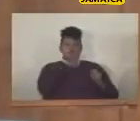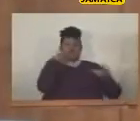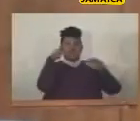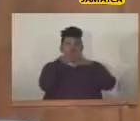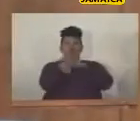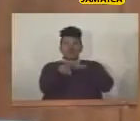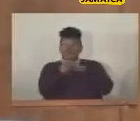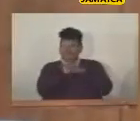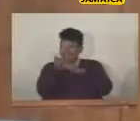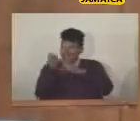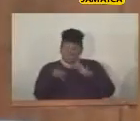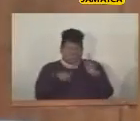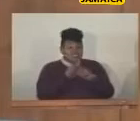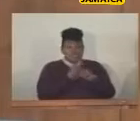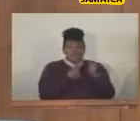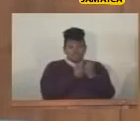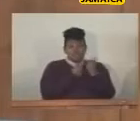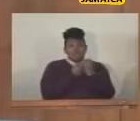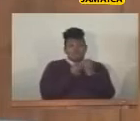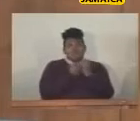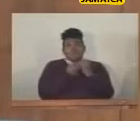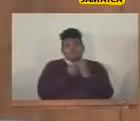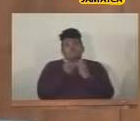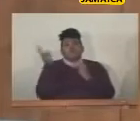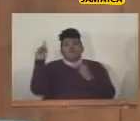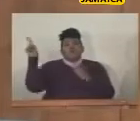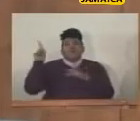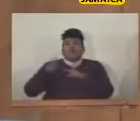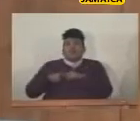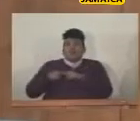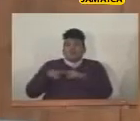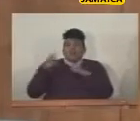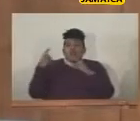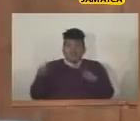of the day. Those in favor? Those against? The ayes have it.